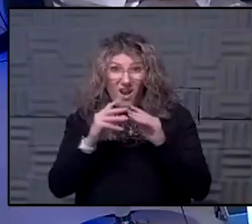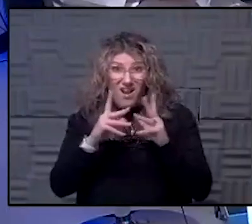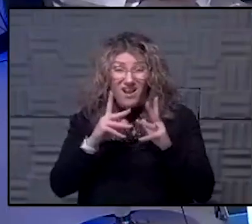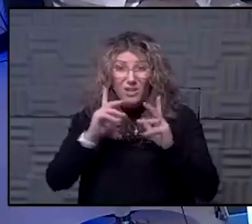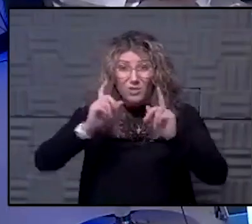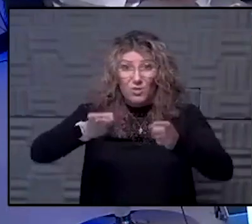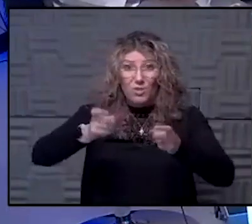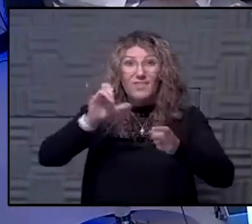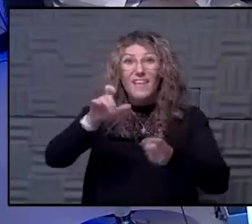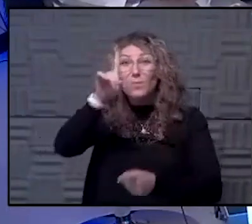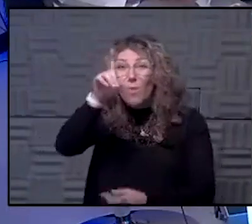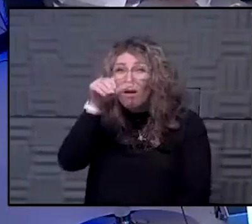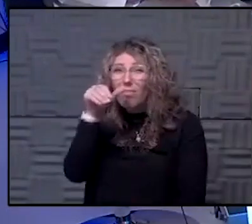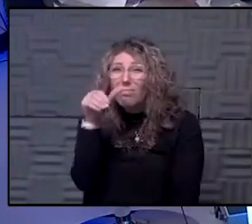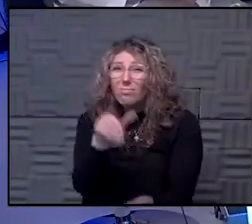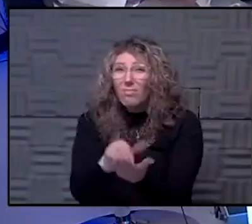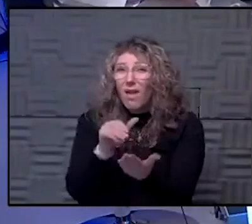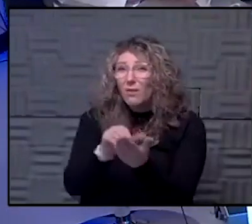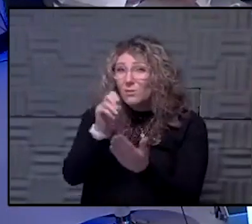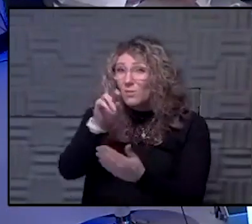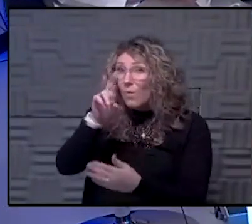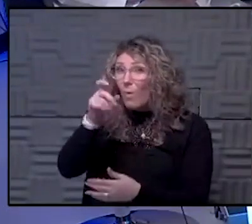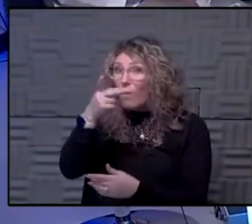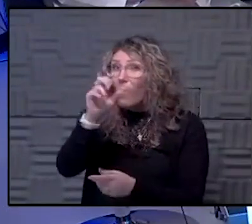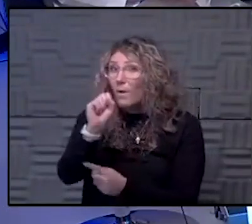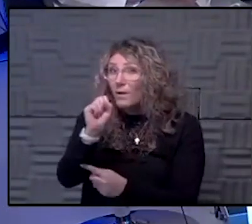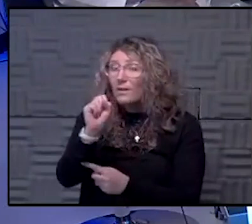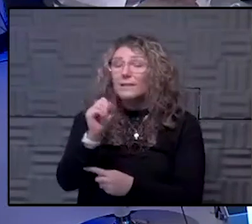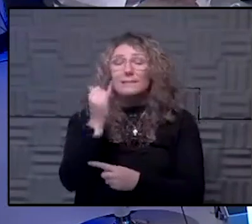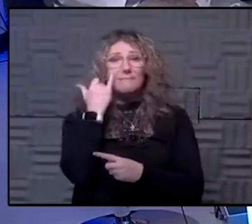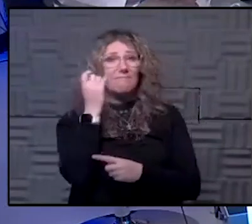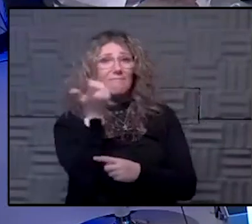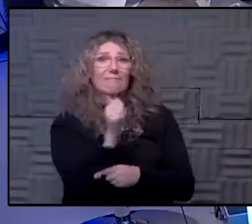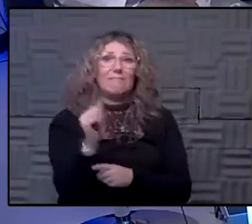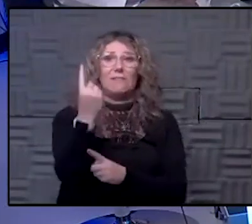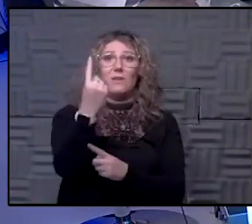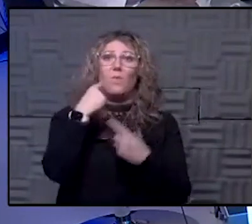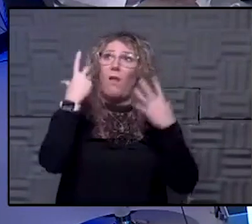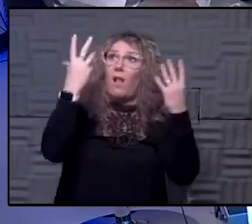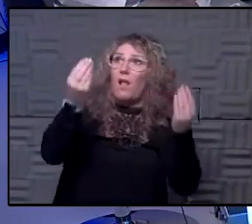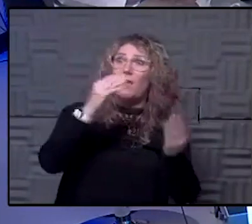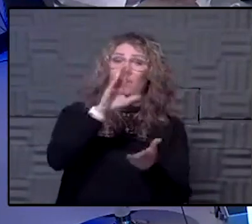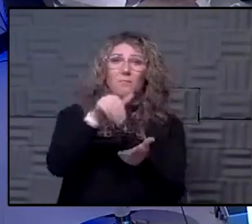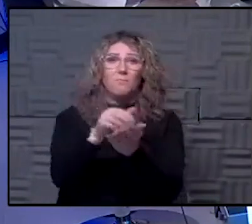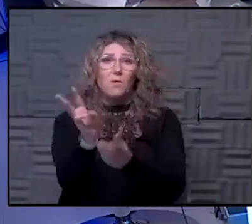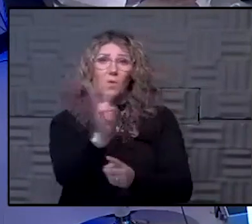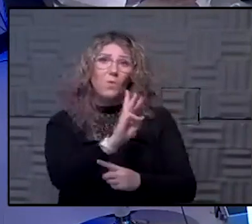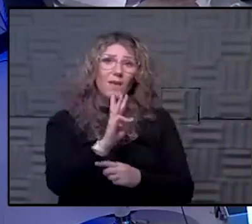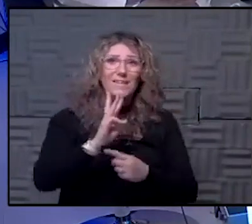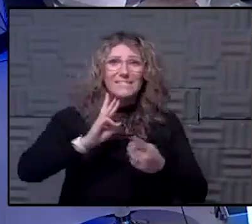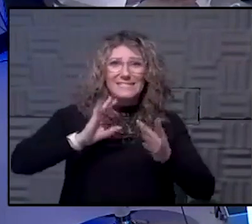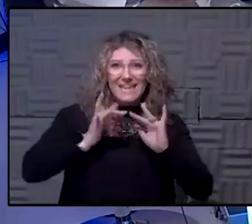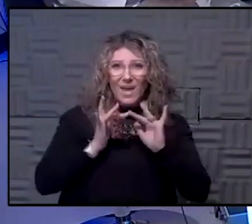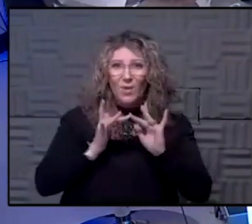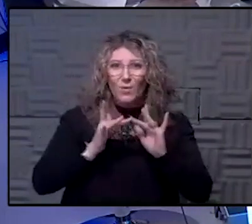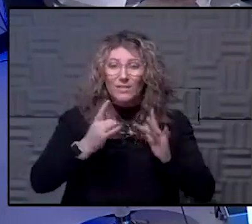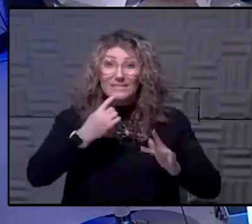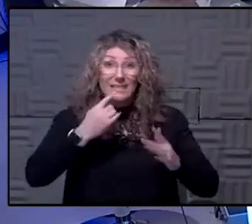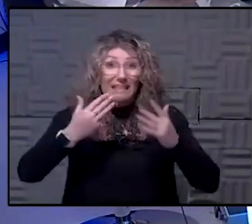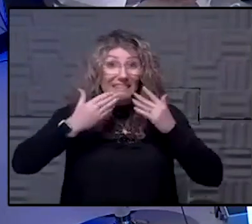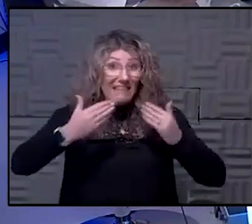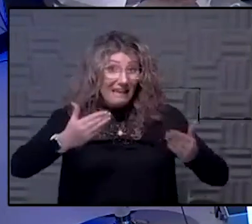organs. of Yeah, that's a big deal. So just to say, for anybody out there, if you ever know anybody, or hope if somebody from the Midwest Transplant Network is listening, Say thank